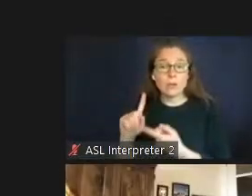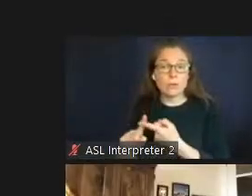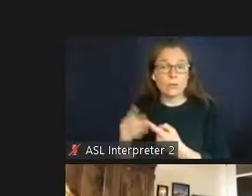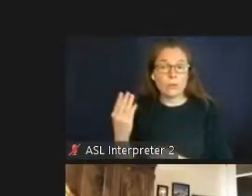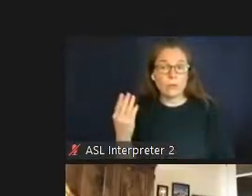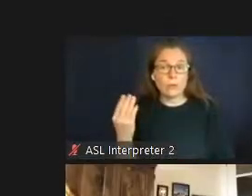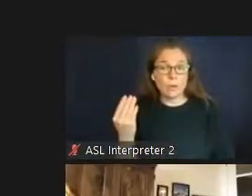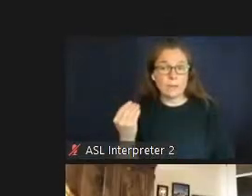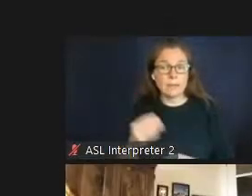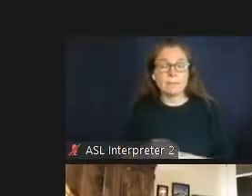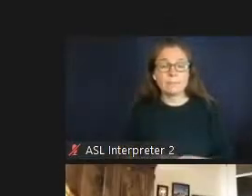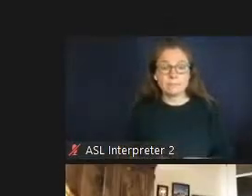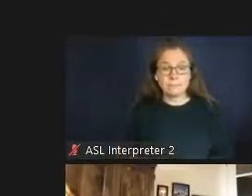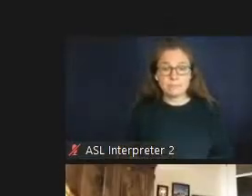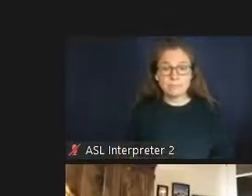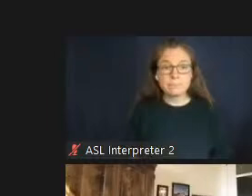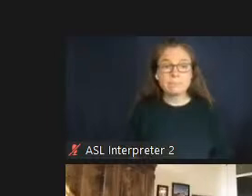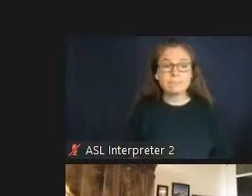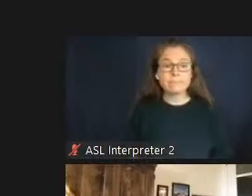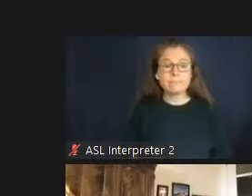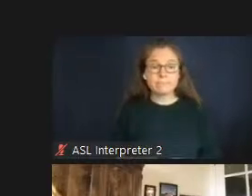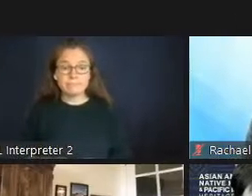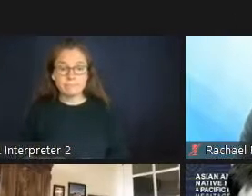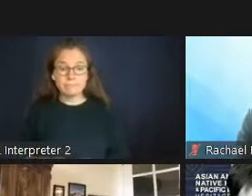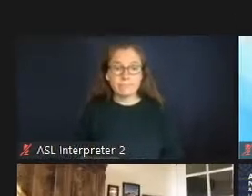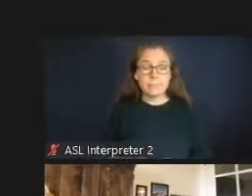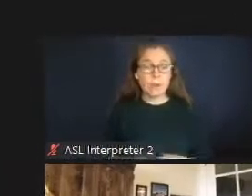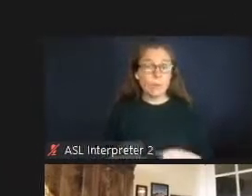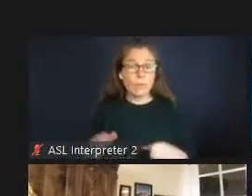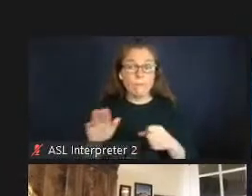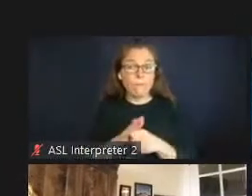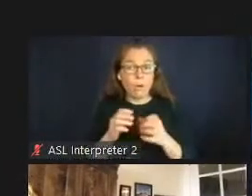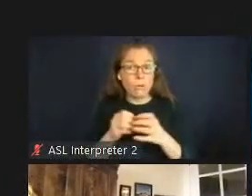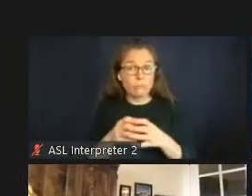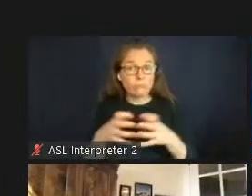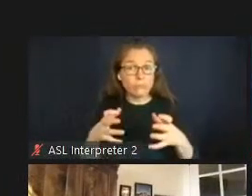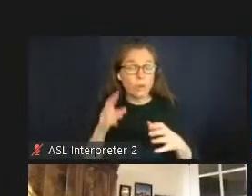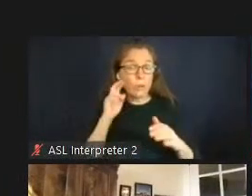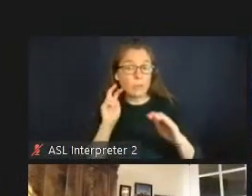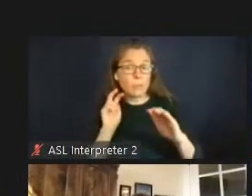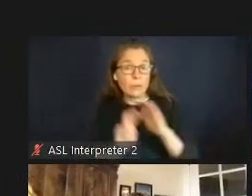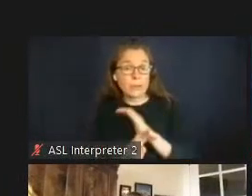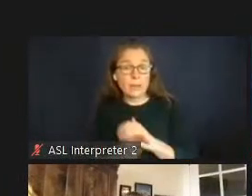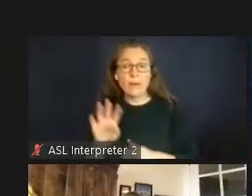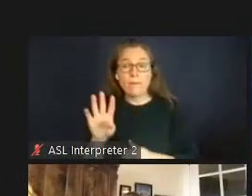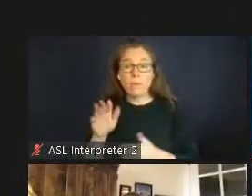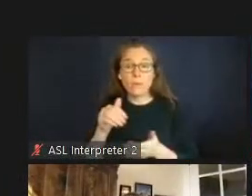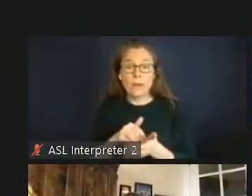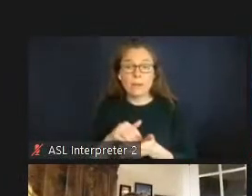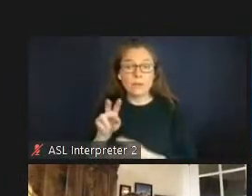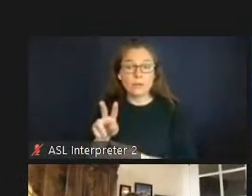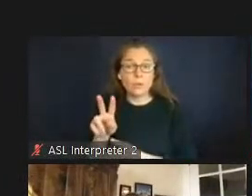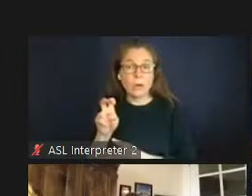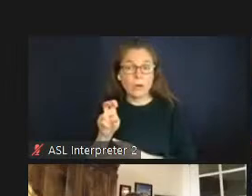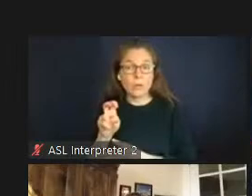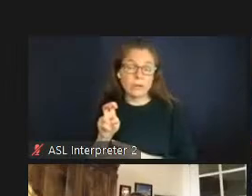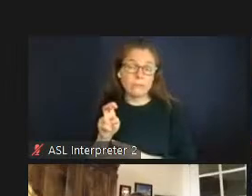At the full build-out of this community, we anticipate about 4,200 total residential units in the